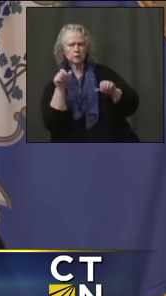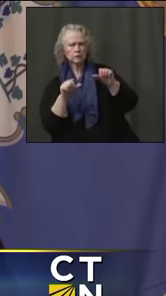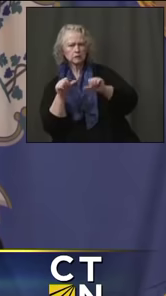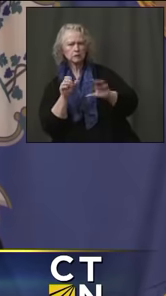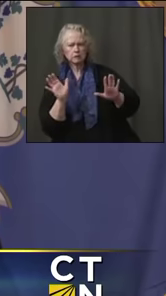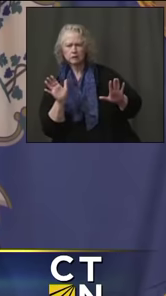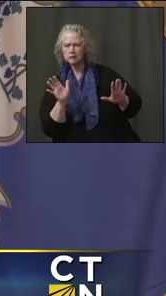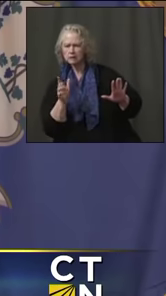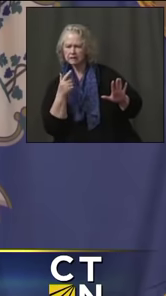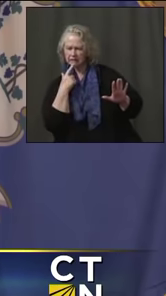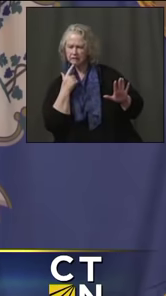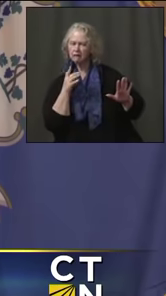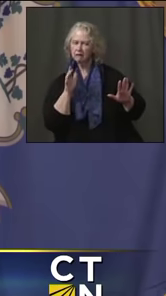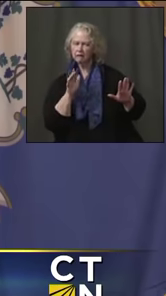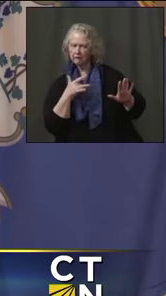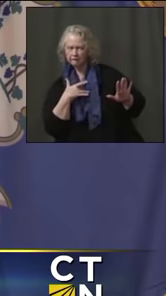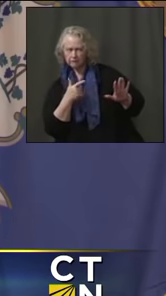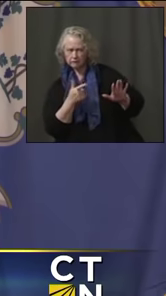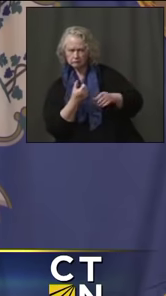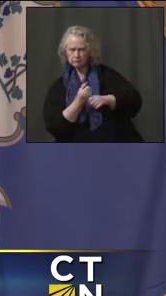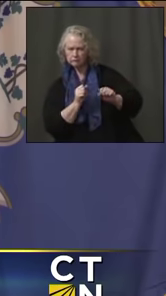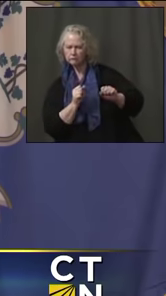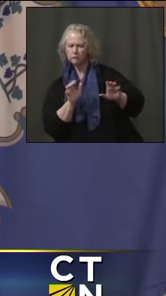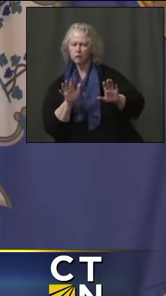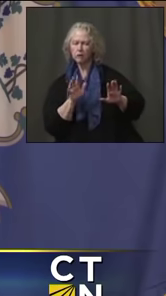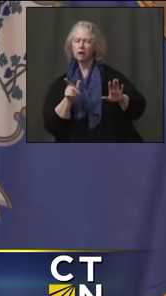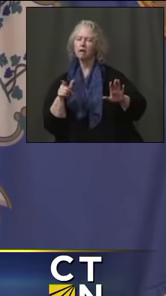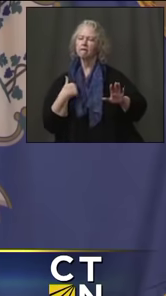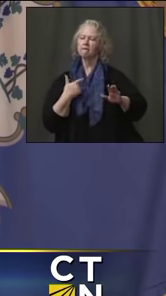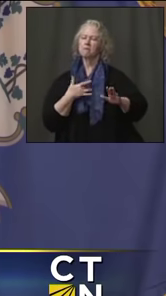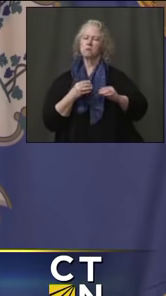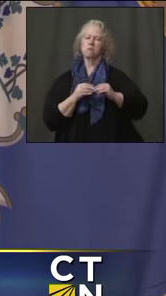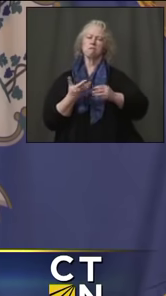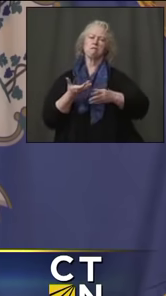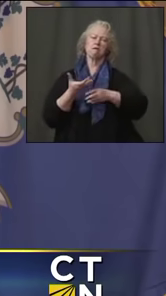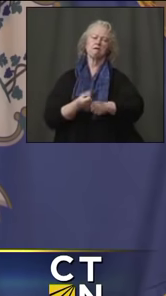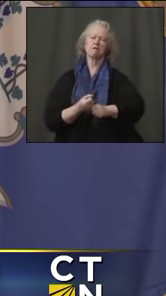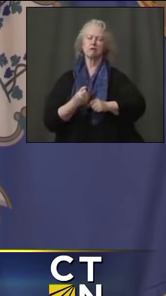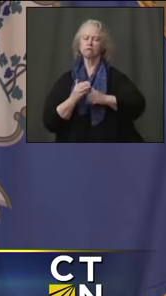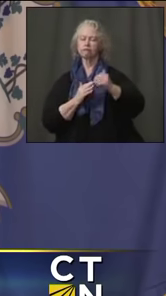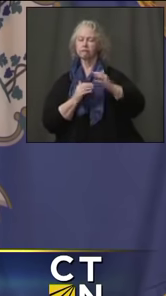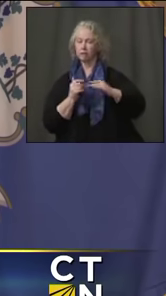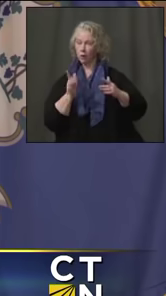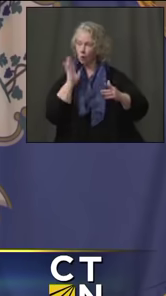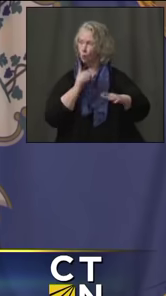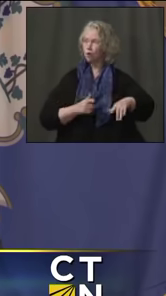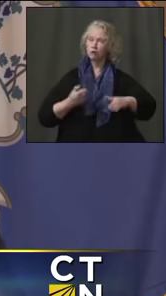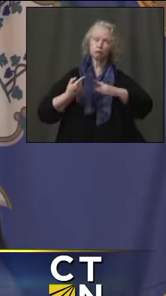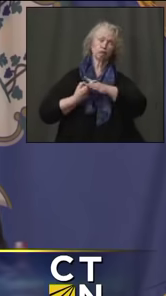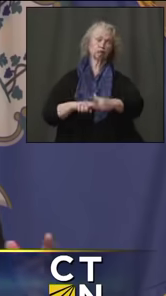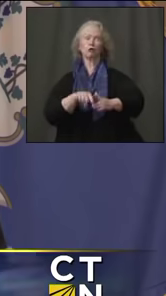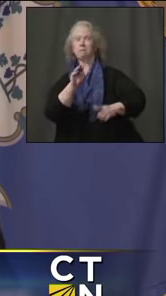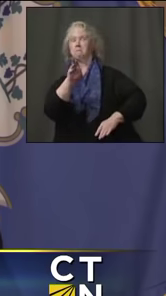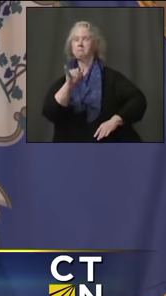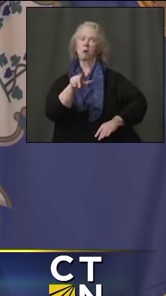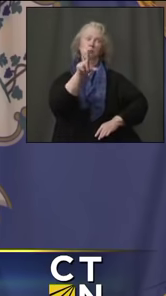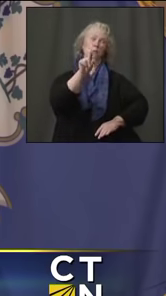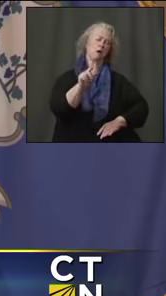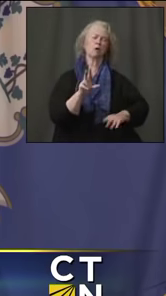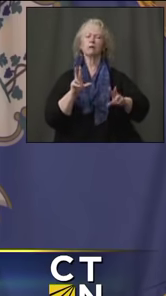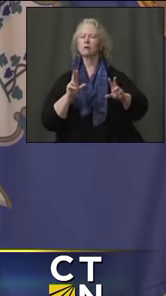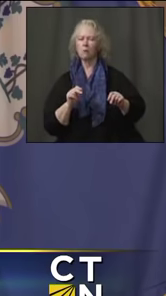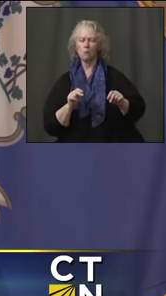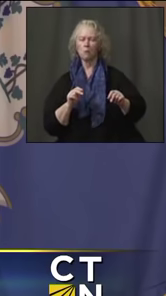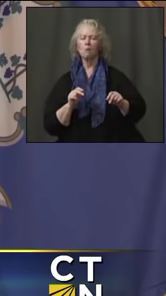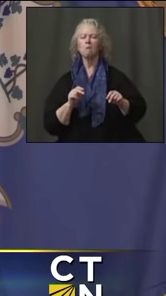think this is okay to do, will give consumers confidence. Are they going to go back on May 20th? No. Will they start going back over the first